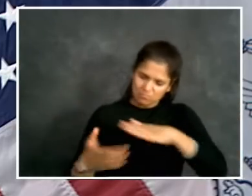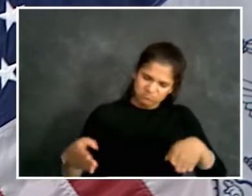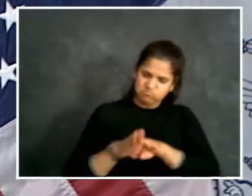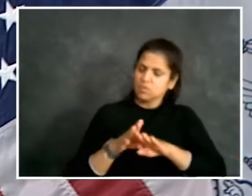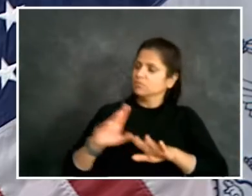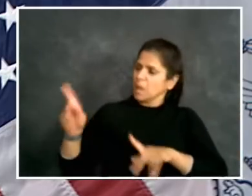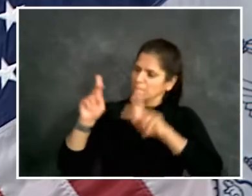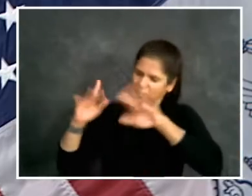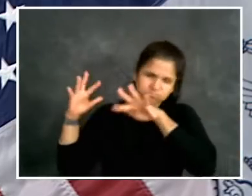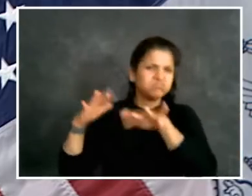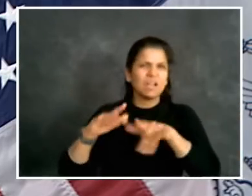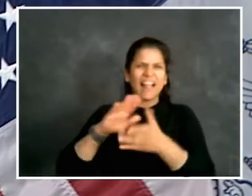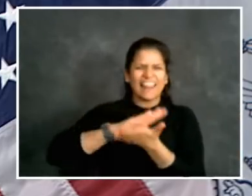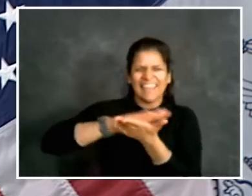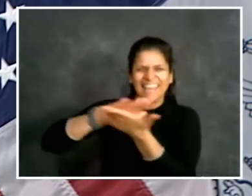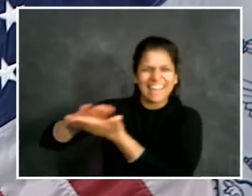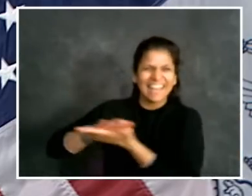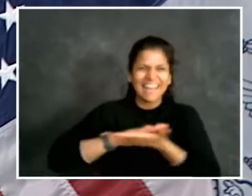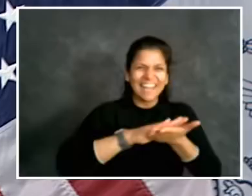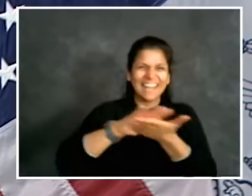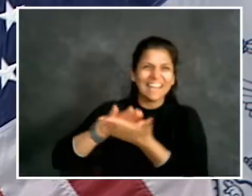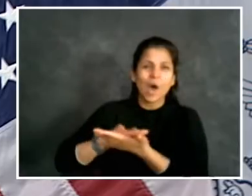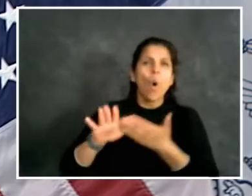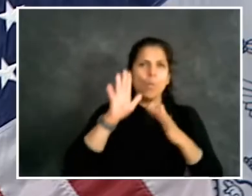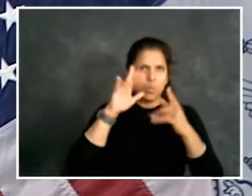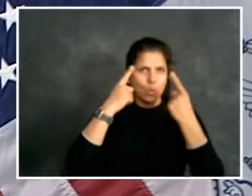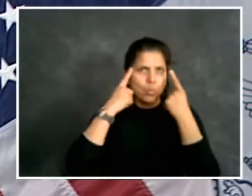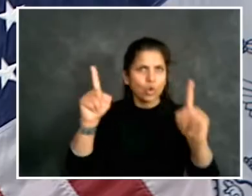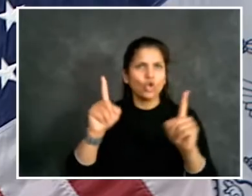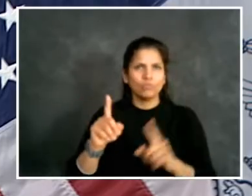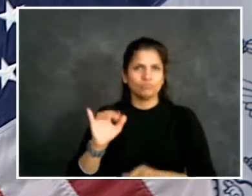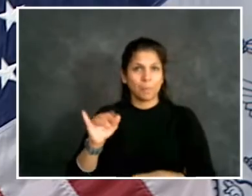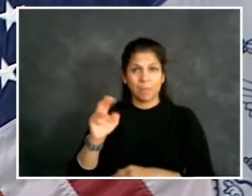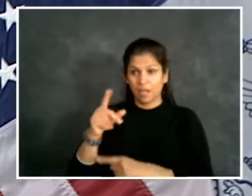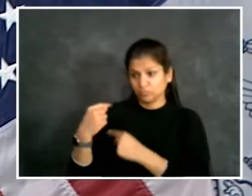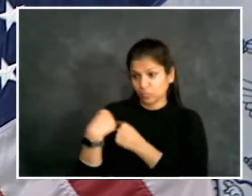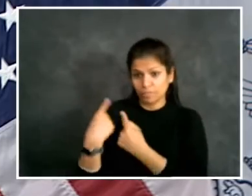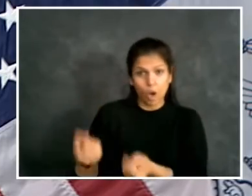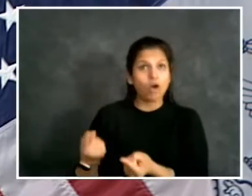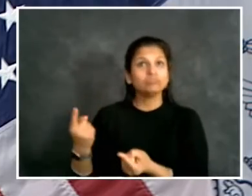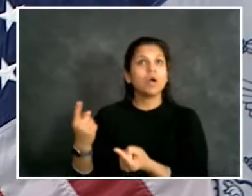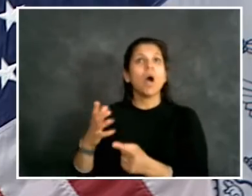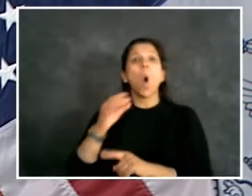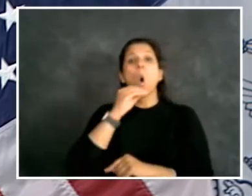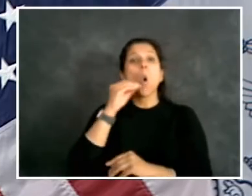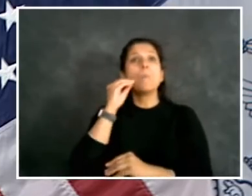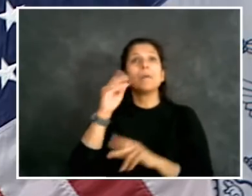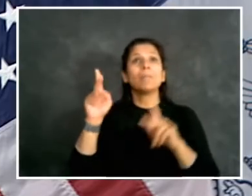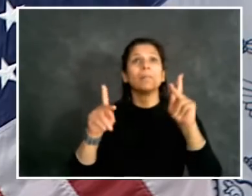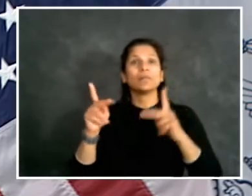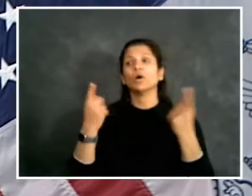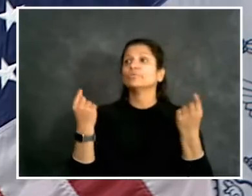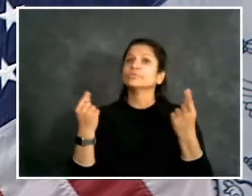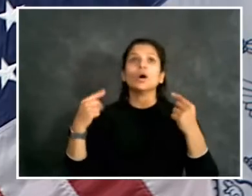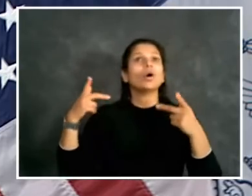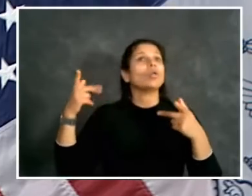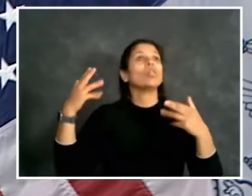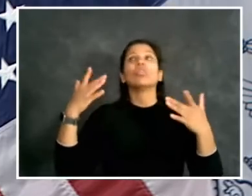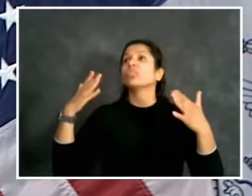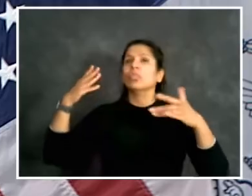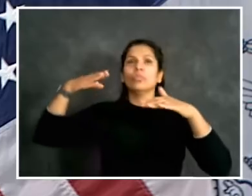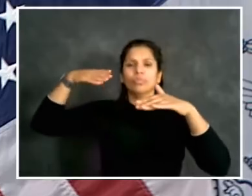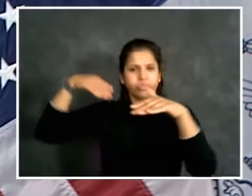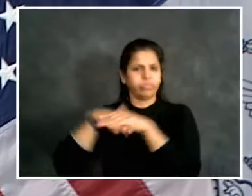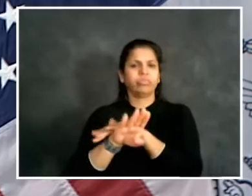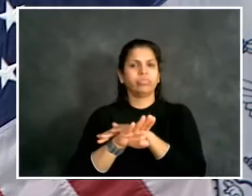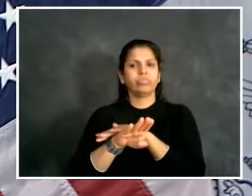go back and forth all night on the same train. We've got to disrupt that. What I proposed is have those 10